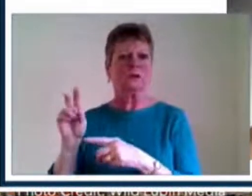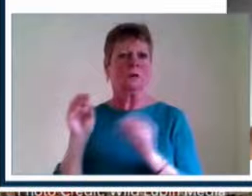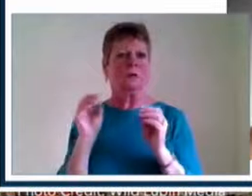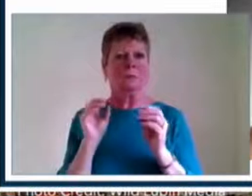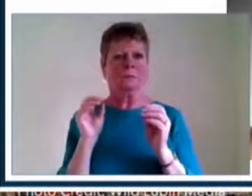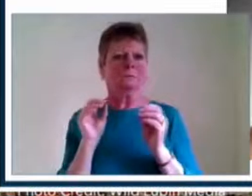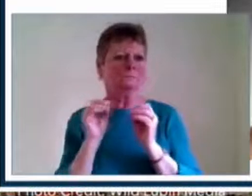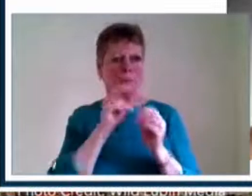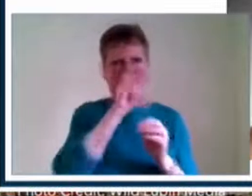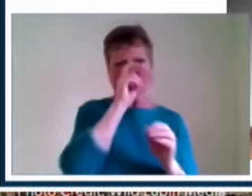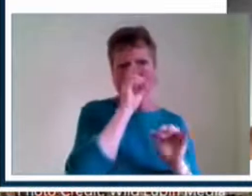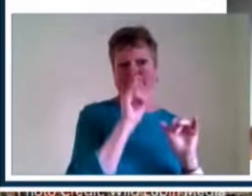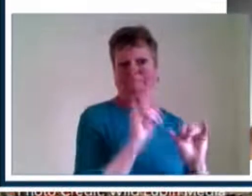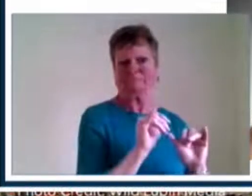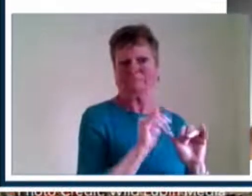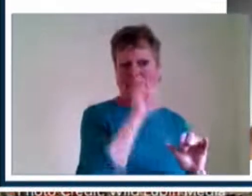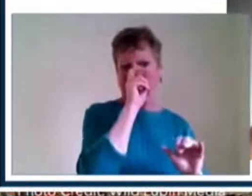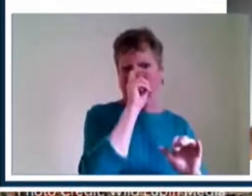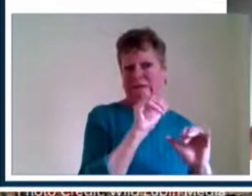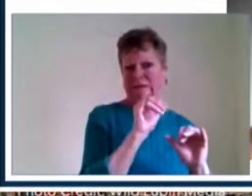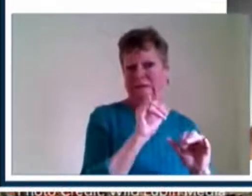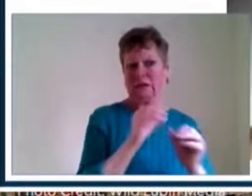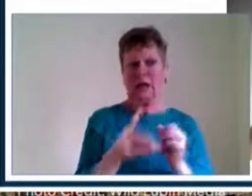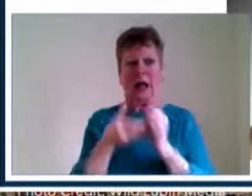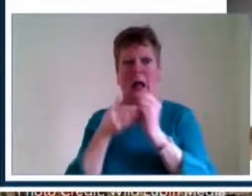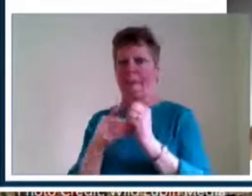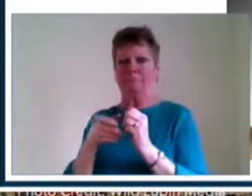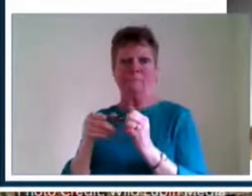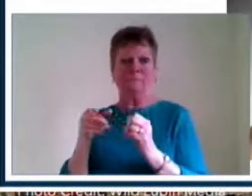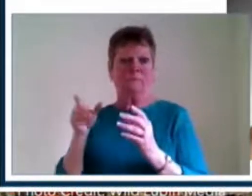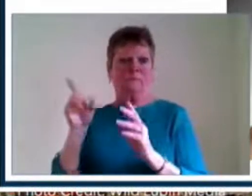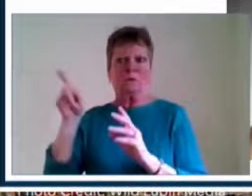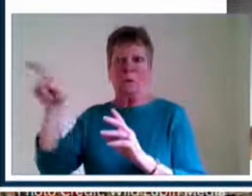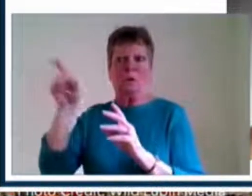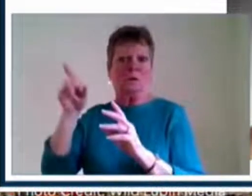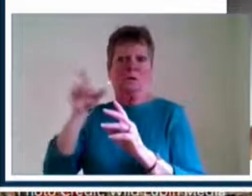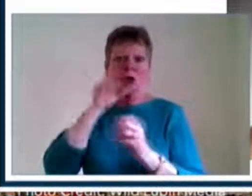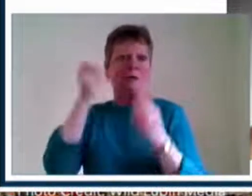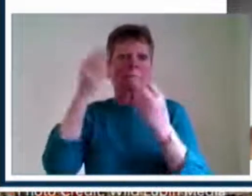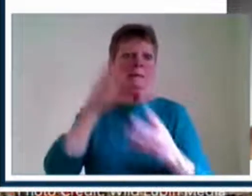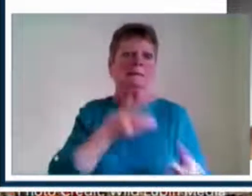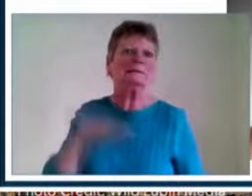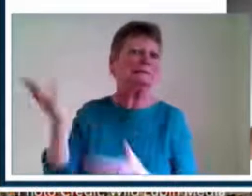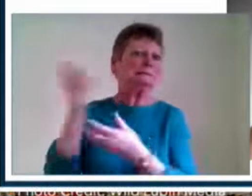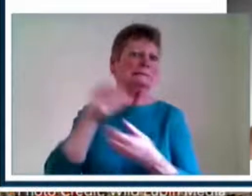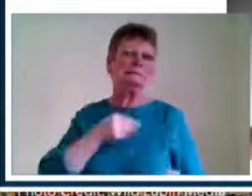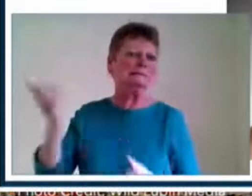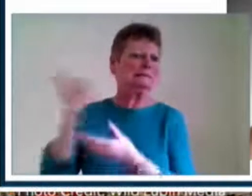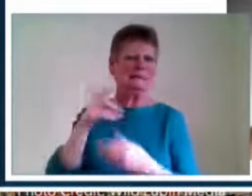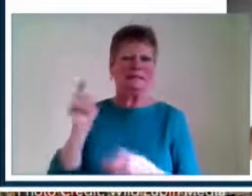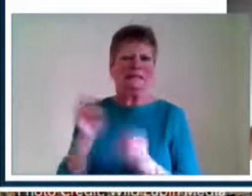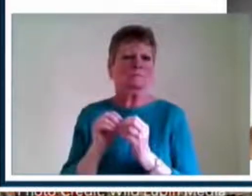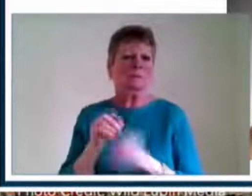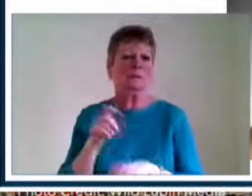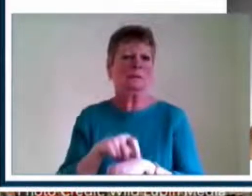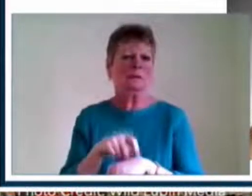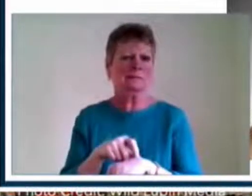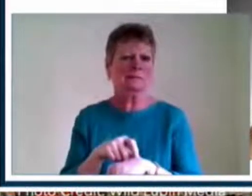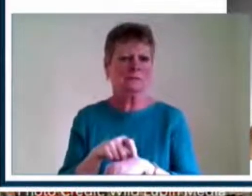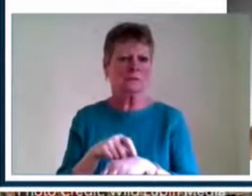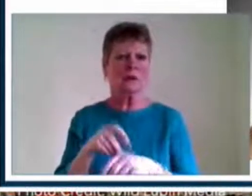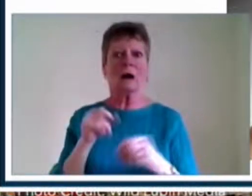the impact of the restrictions in helping continue to slow down the spread. They need more time before we